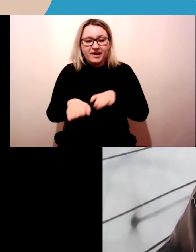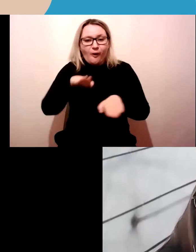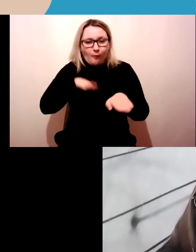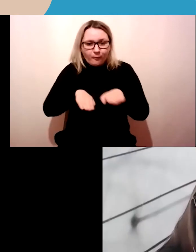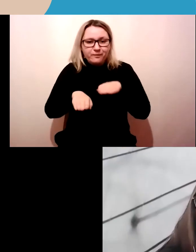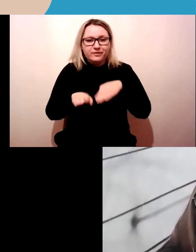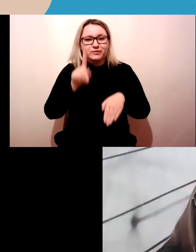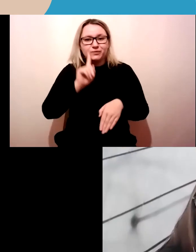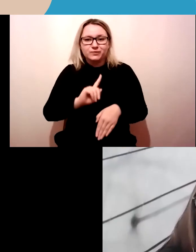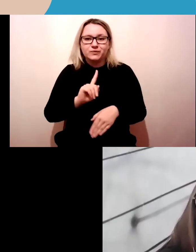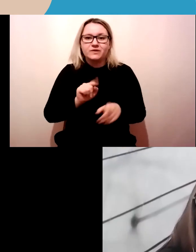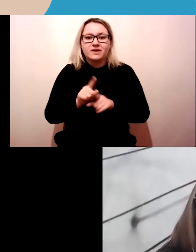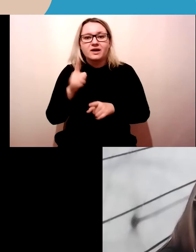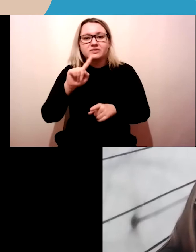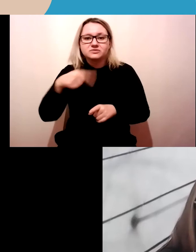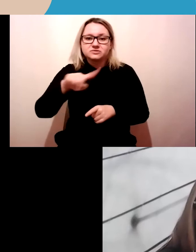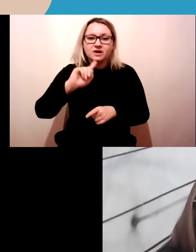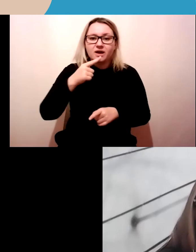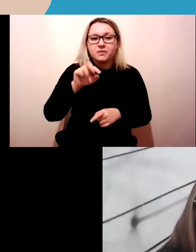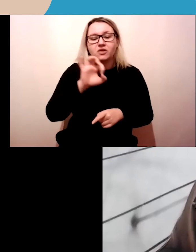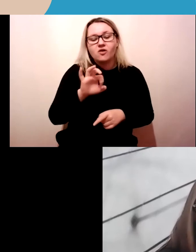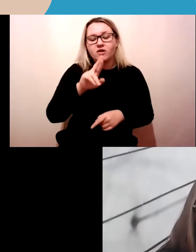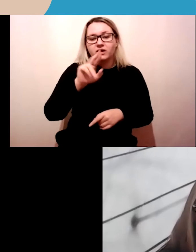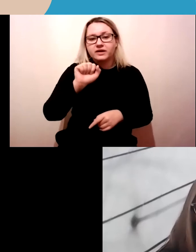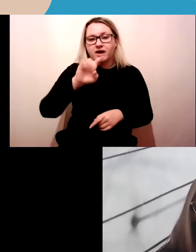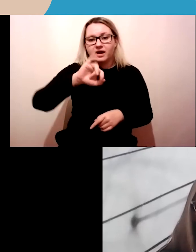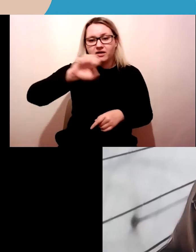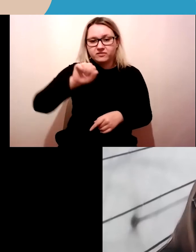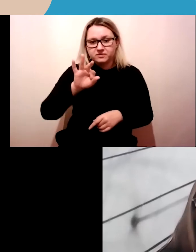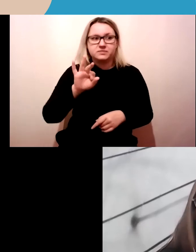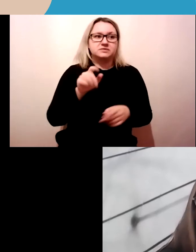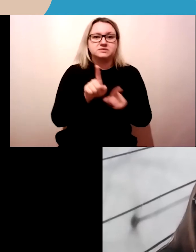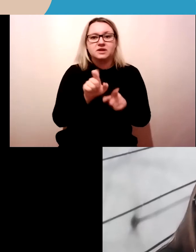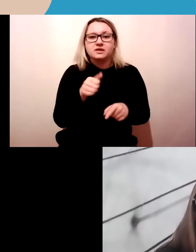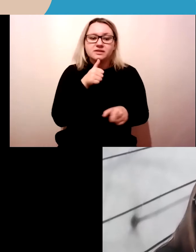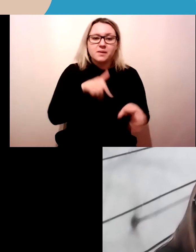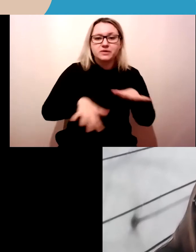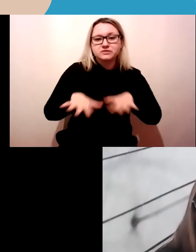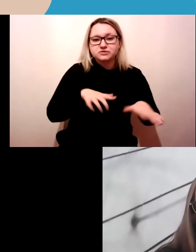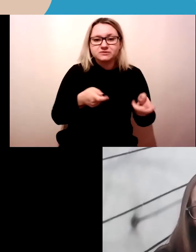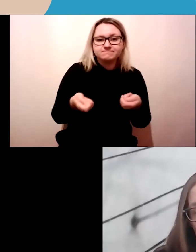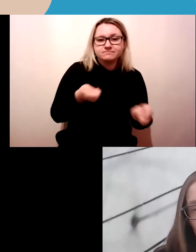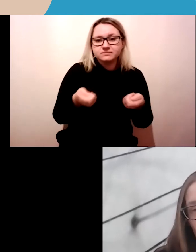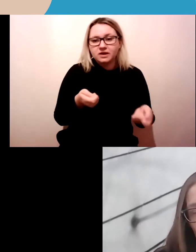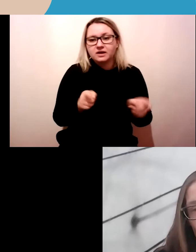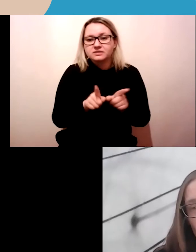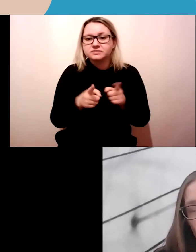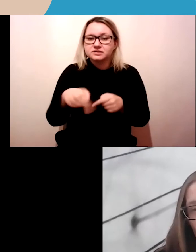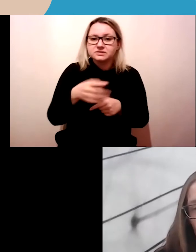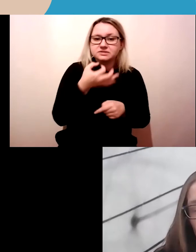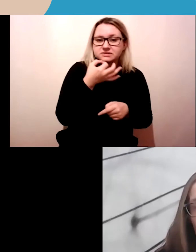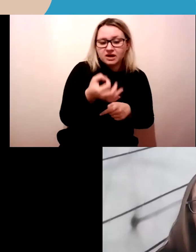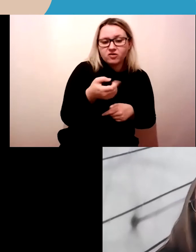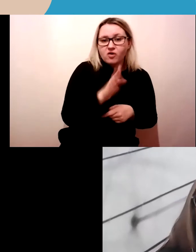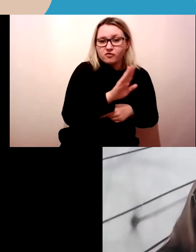Well, I would like to go a step backwards and to model the situation on